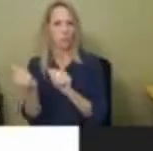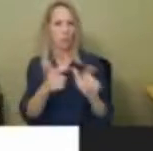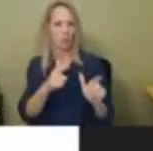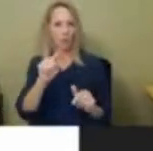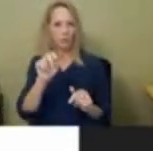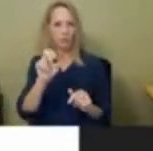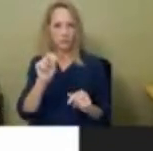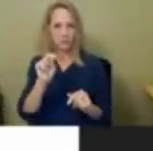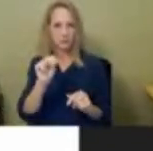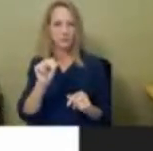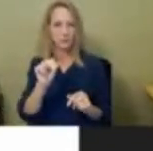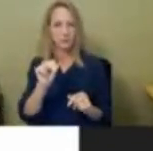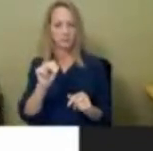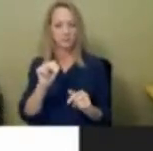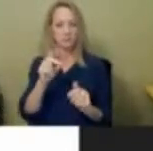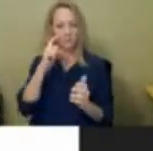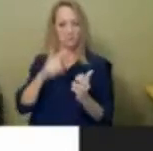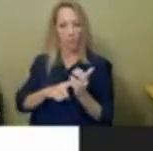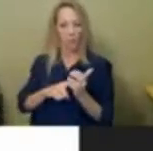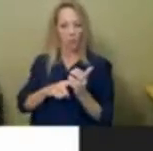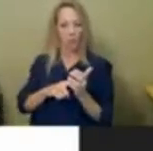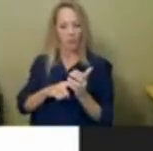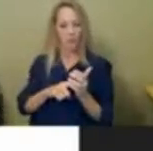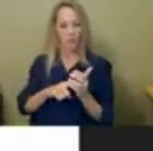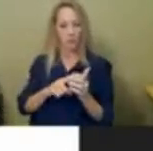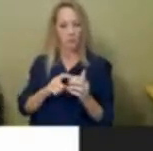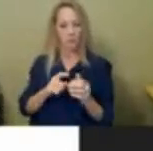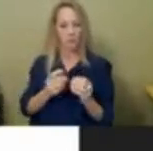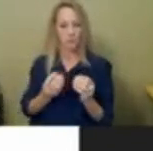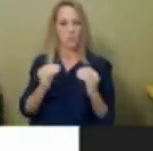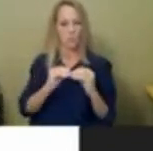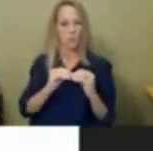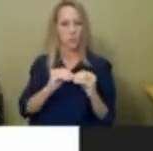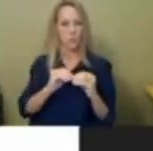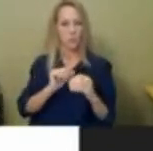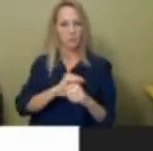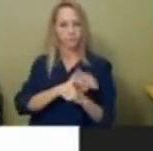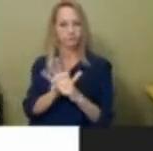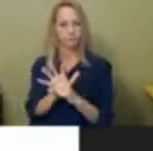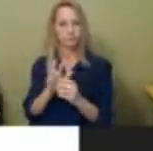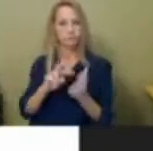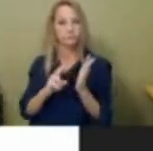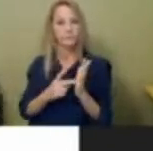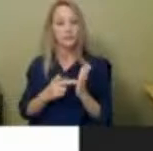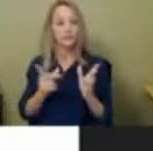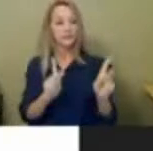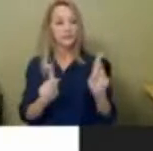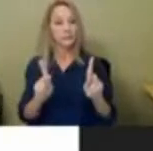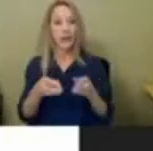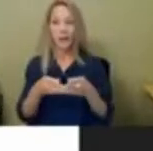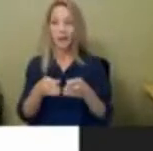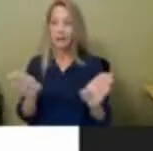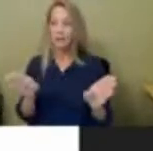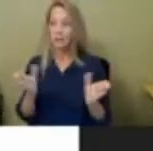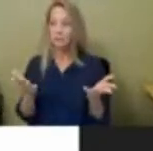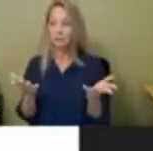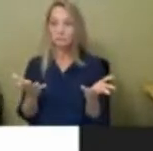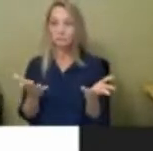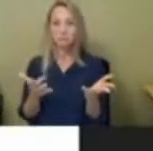hospitals feeling the impacts of COVID-19 on operations. And there's nothing from a societal standpoint to make us think that